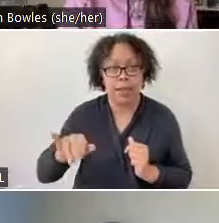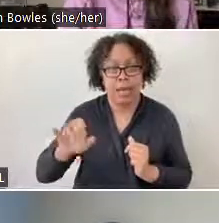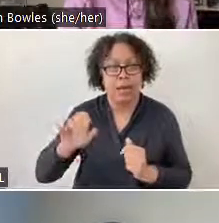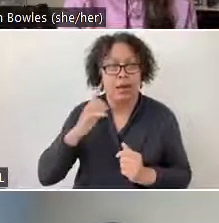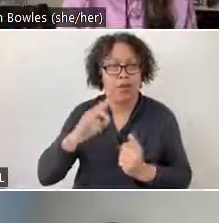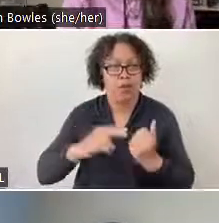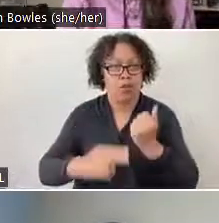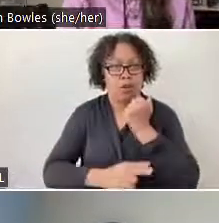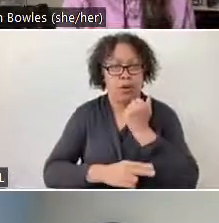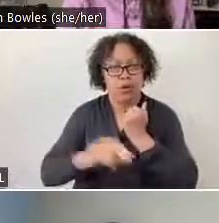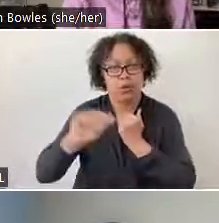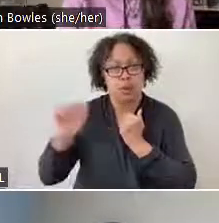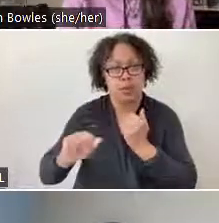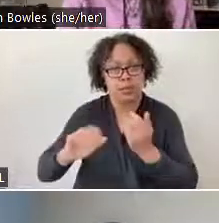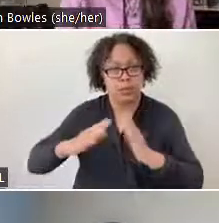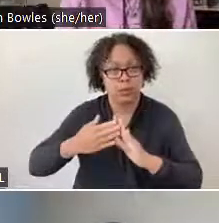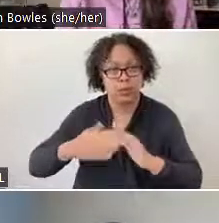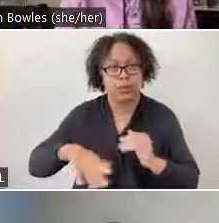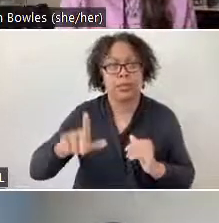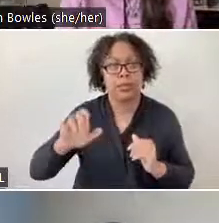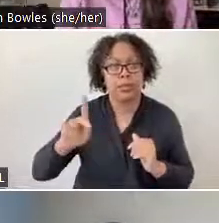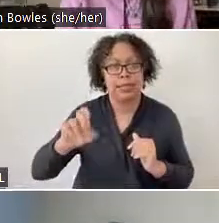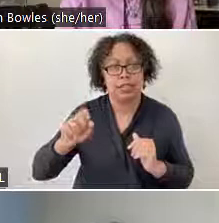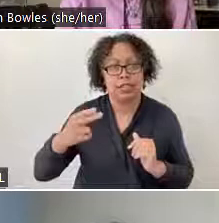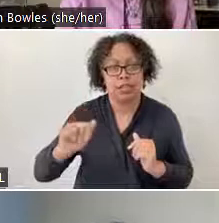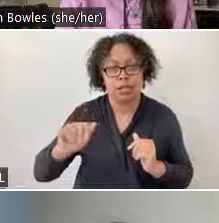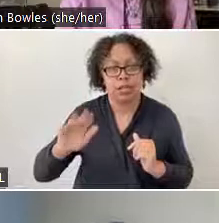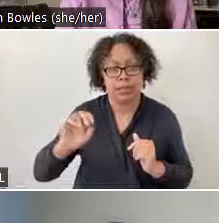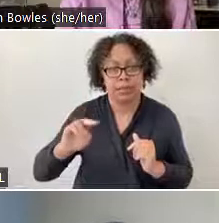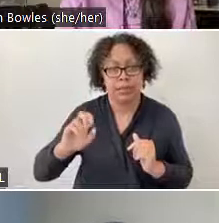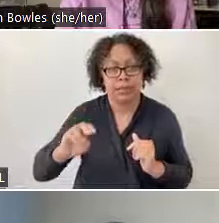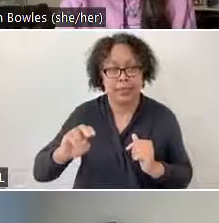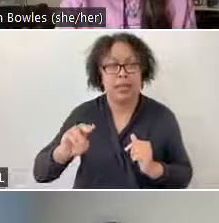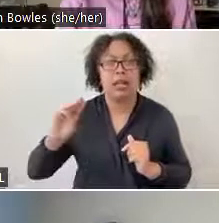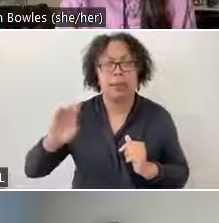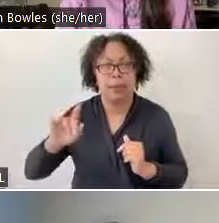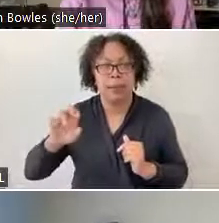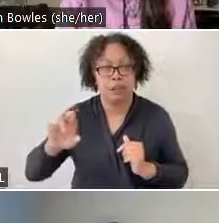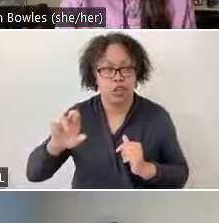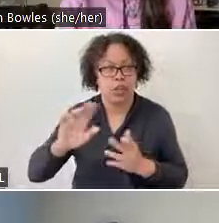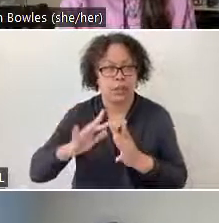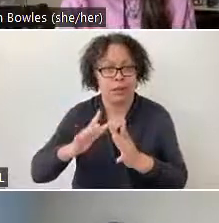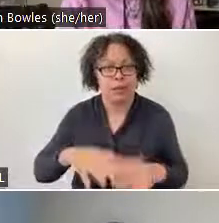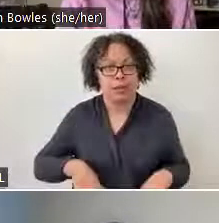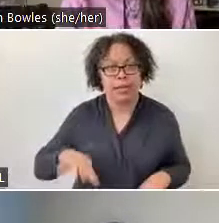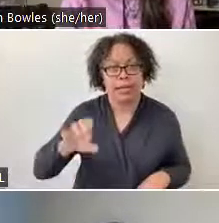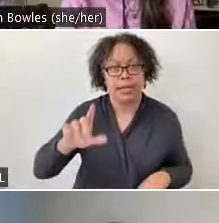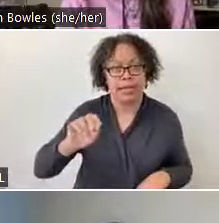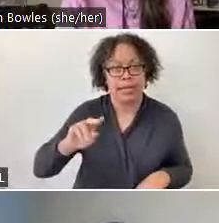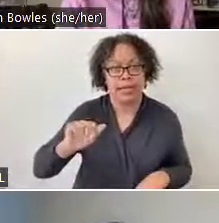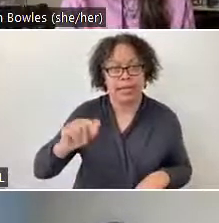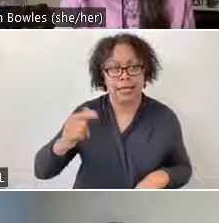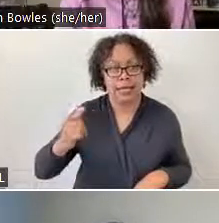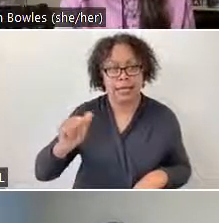at Austin Community, Lekesha Benson, the Executive Director of the NOLA Network, and Elena Giacci, Anti-Sexual Violence